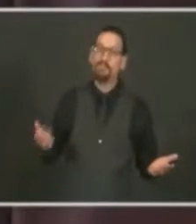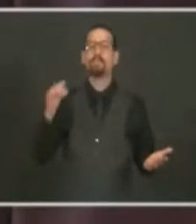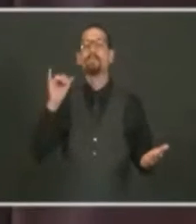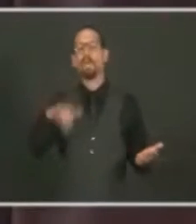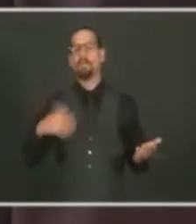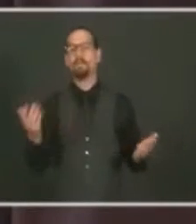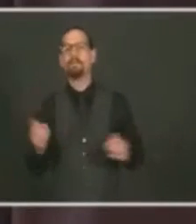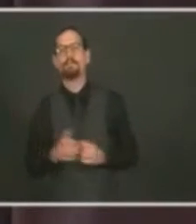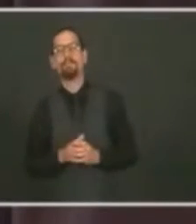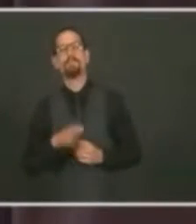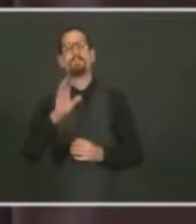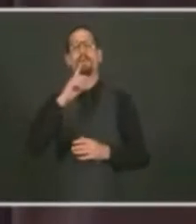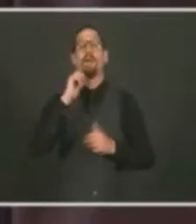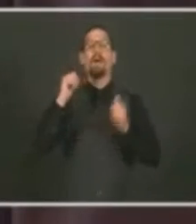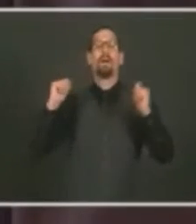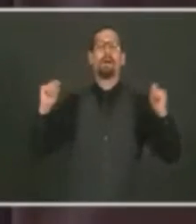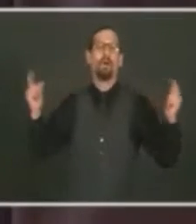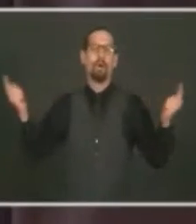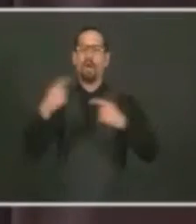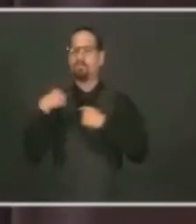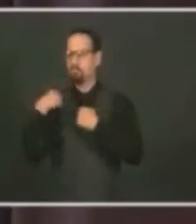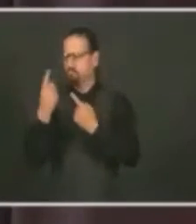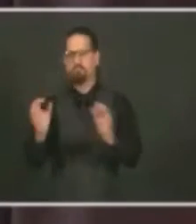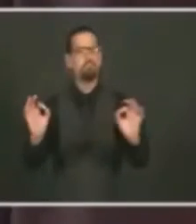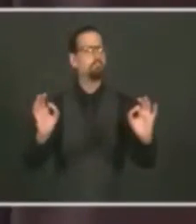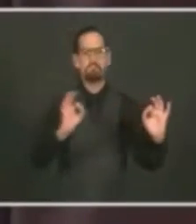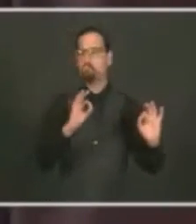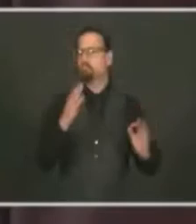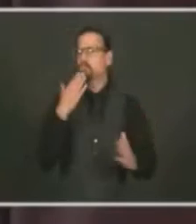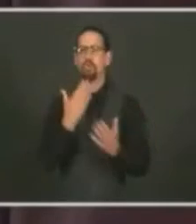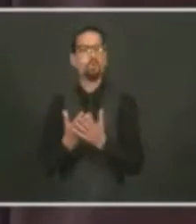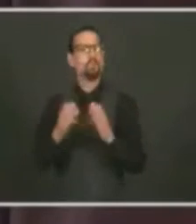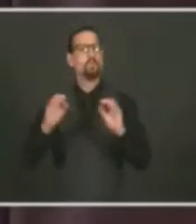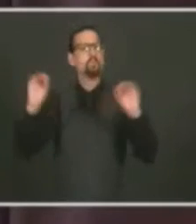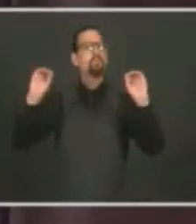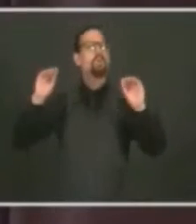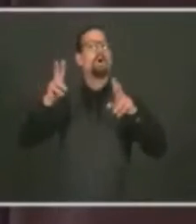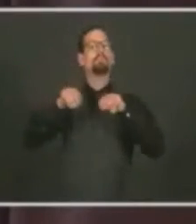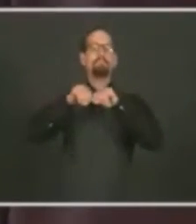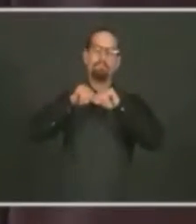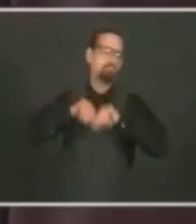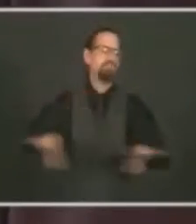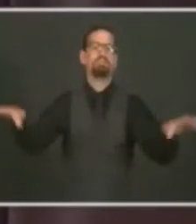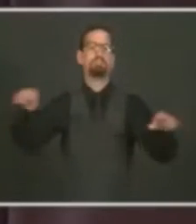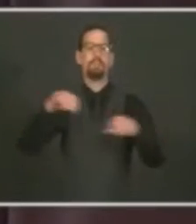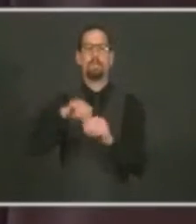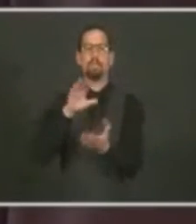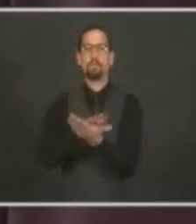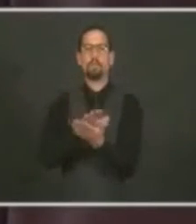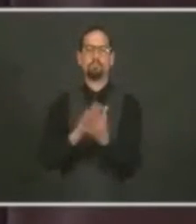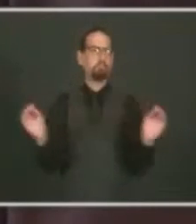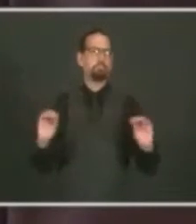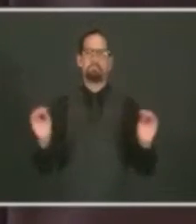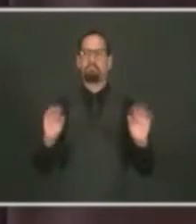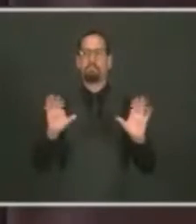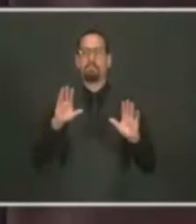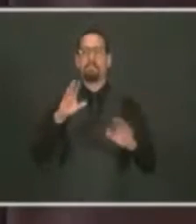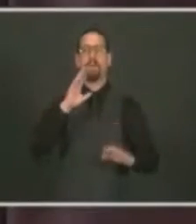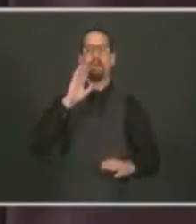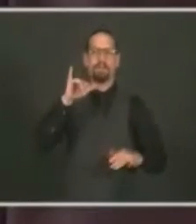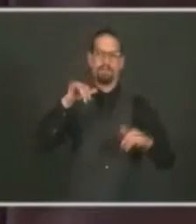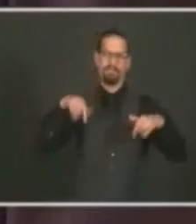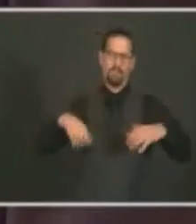job, and we've had no real outbreaks or problems in schools or widespread spread, but I'm sorry, this is